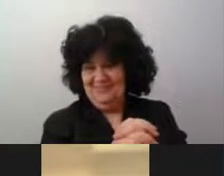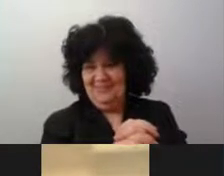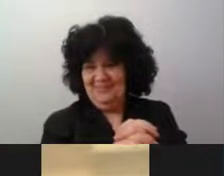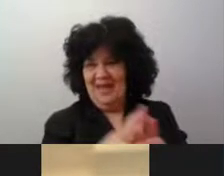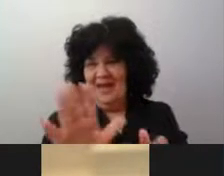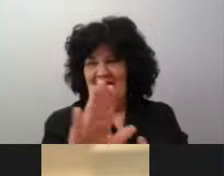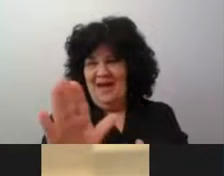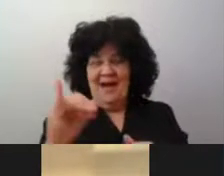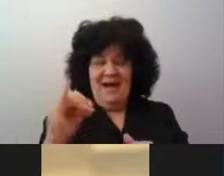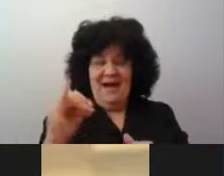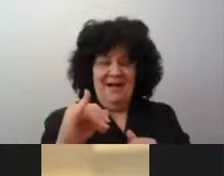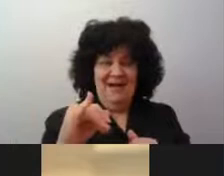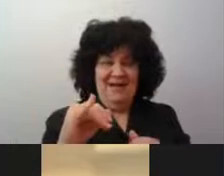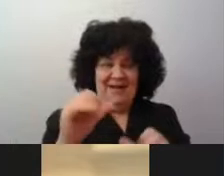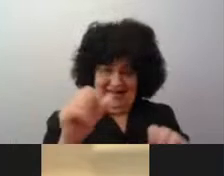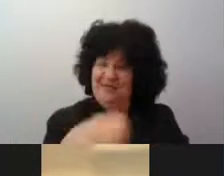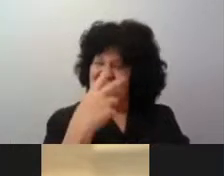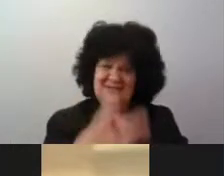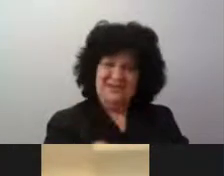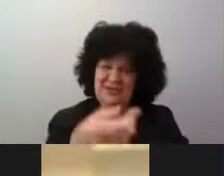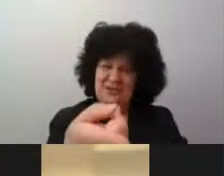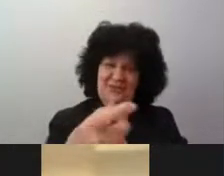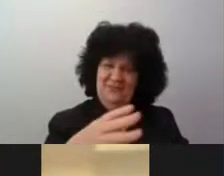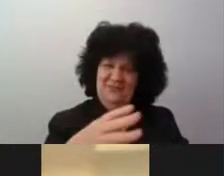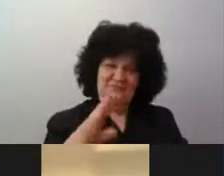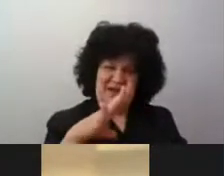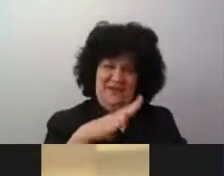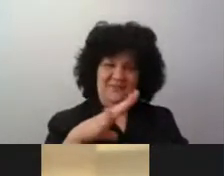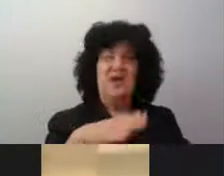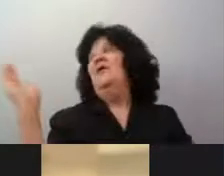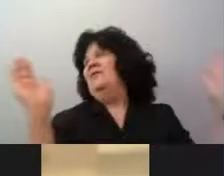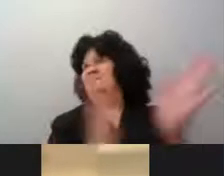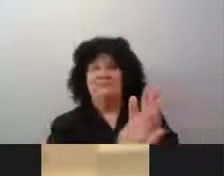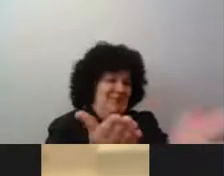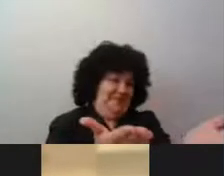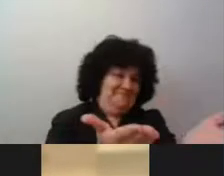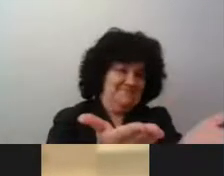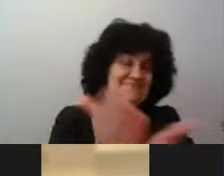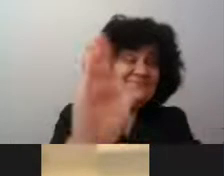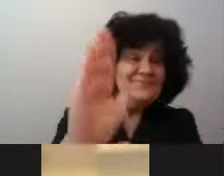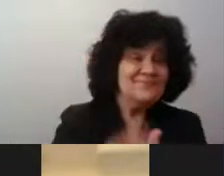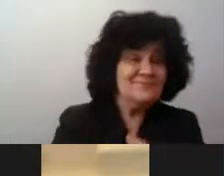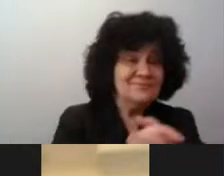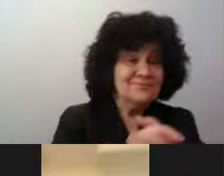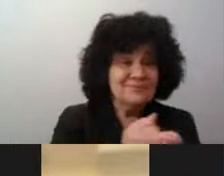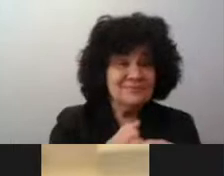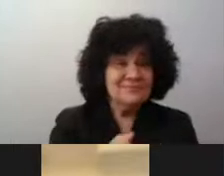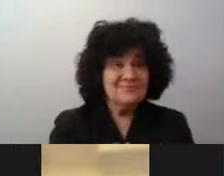You know, we see you again. We see you again. Okay. I see you're up